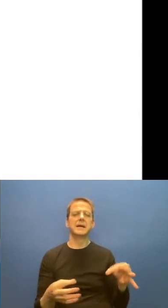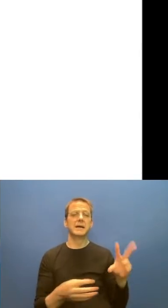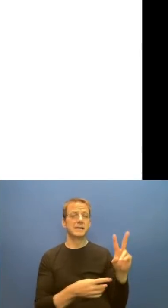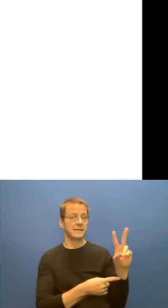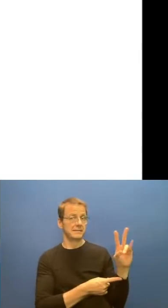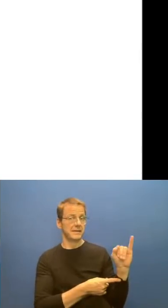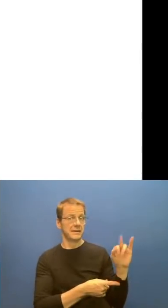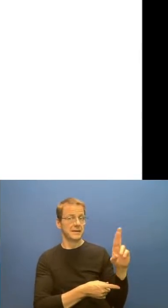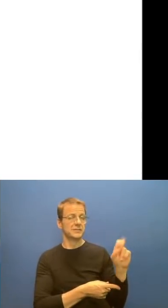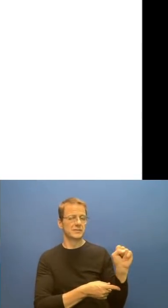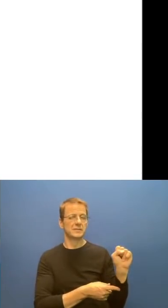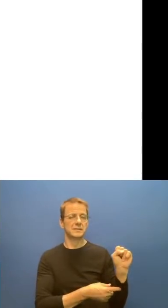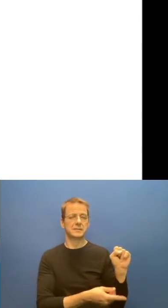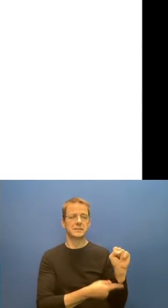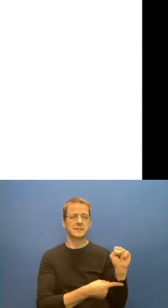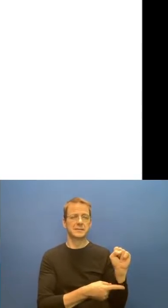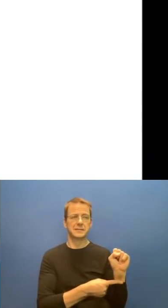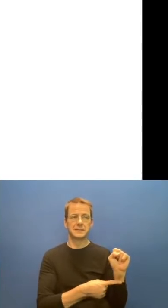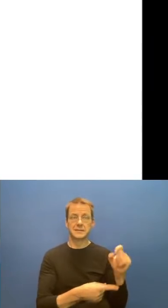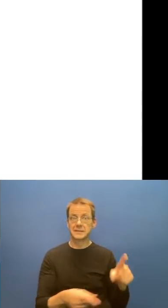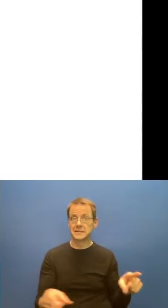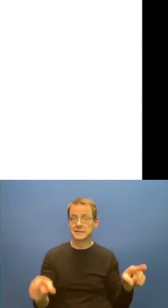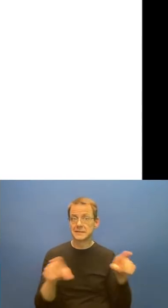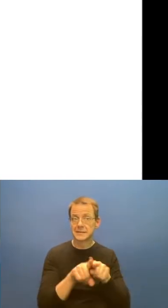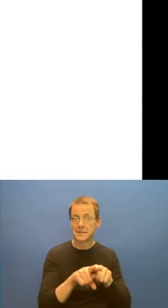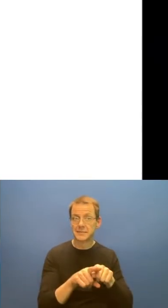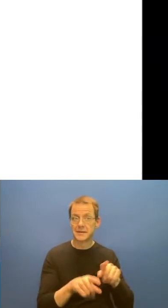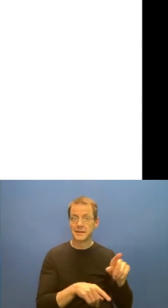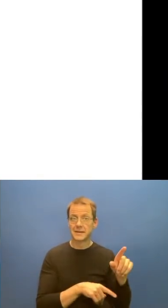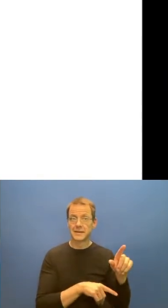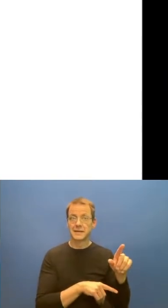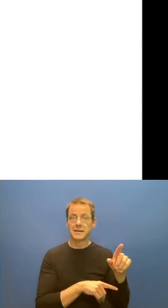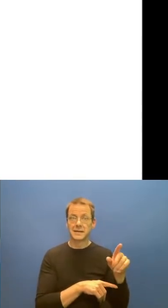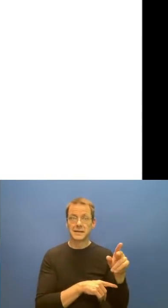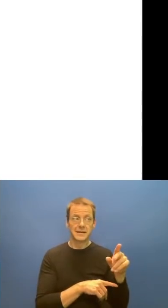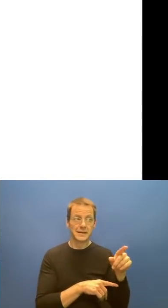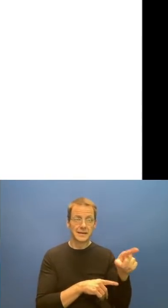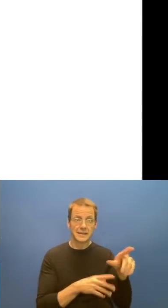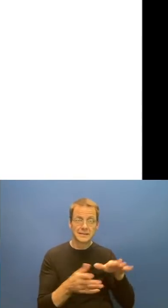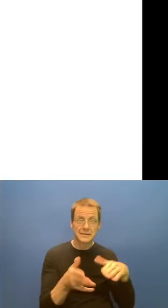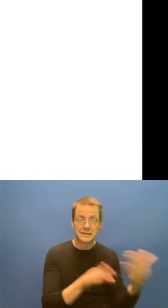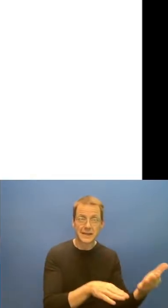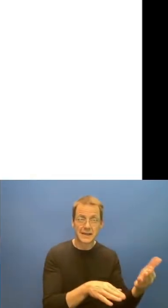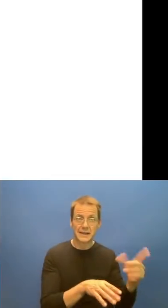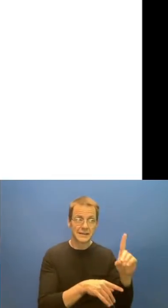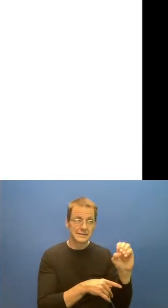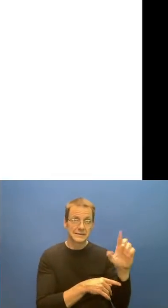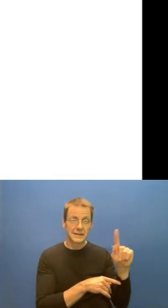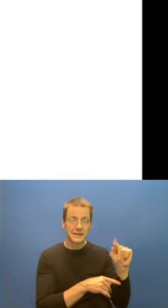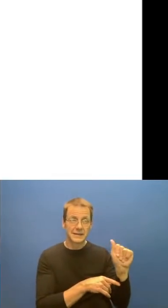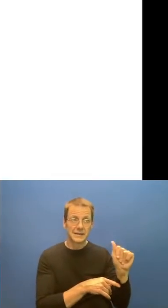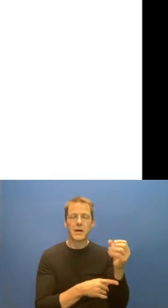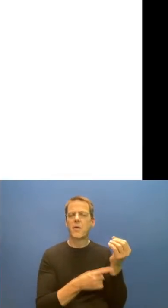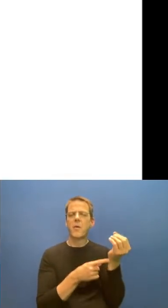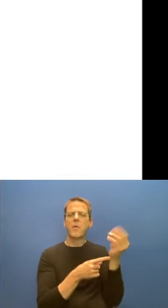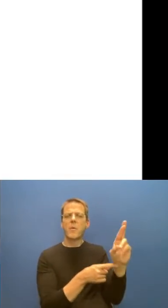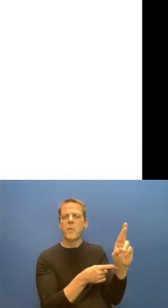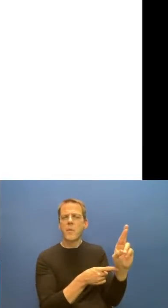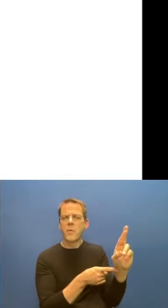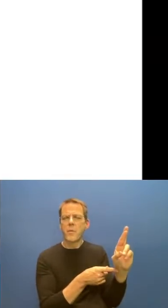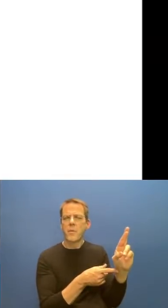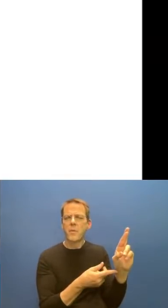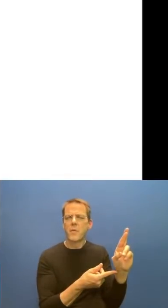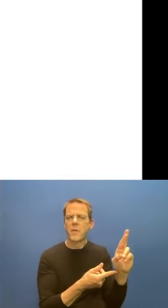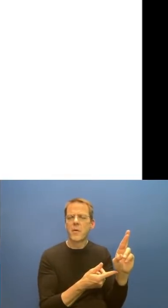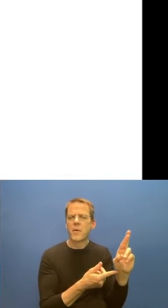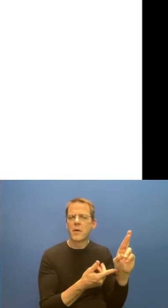and or decide between sorry, let me go back this again. We have to decide whether we want